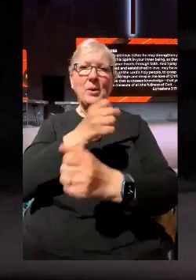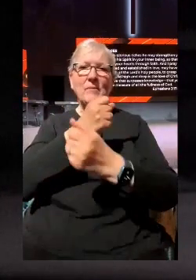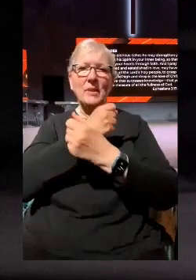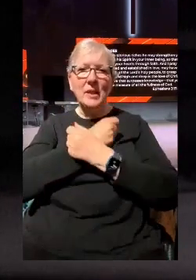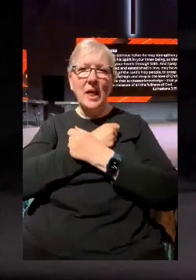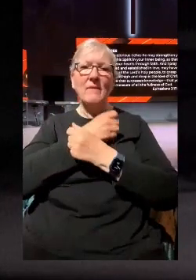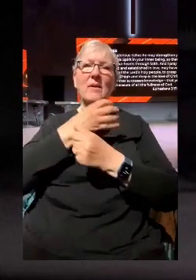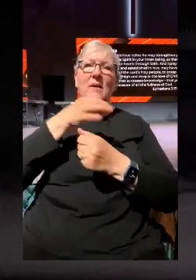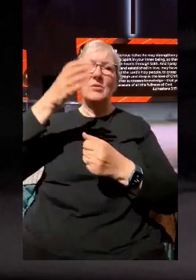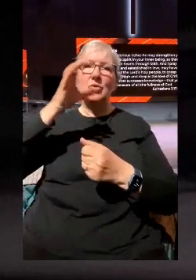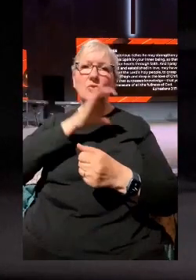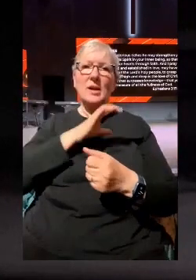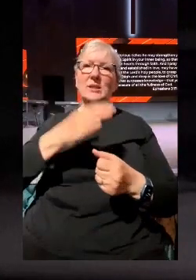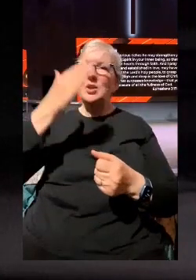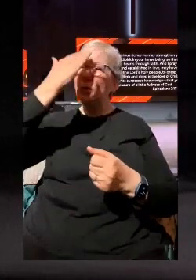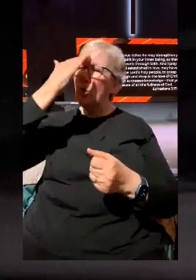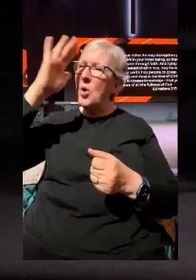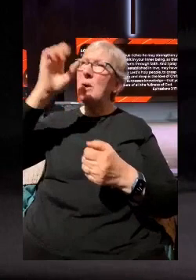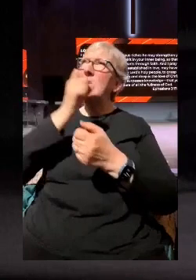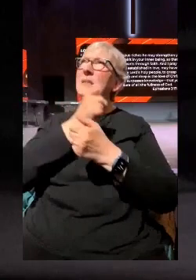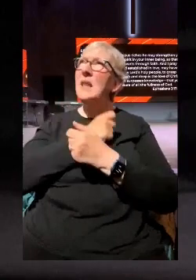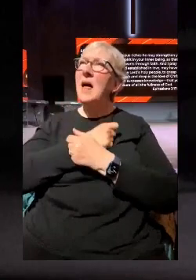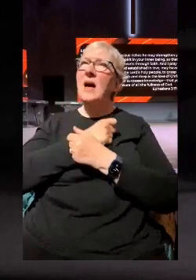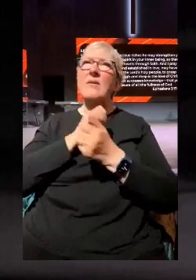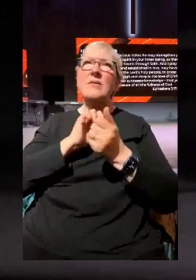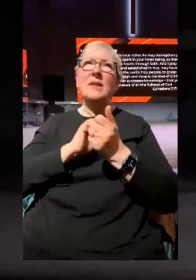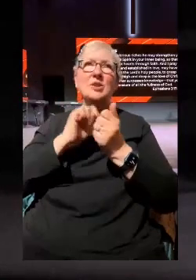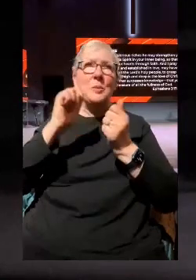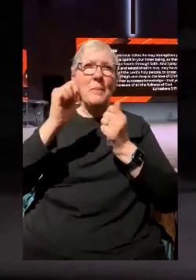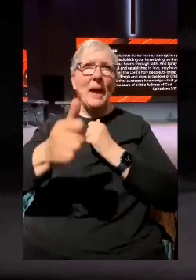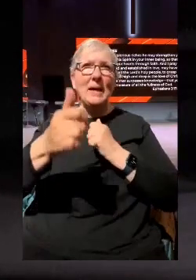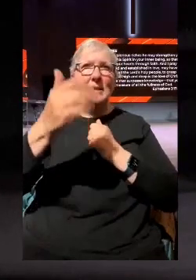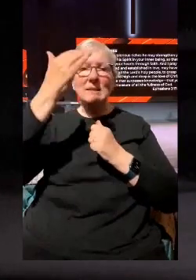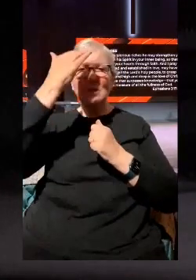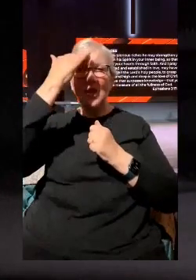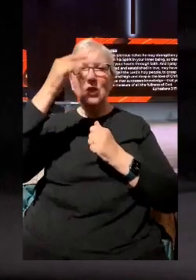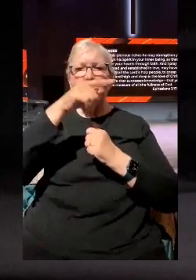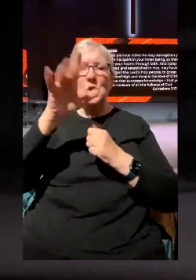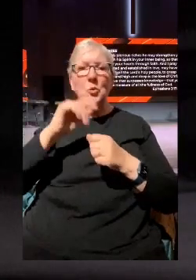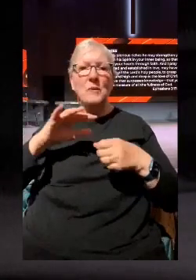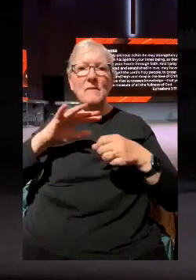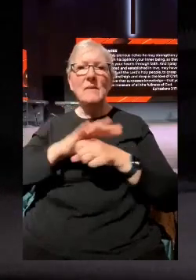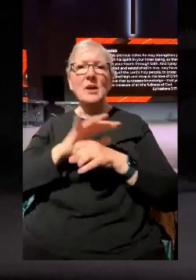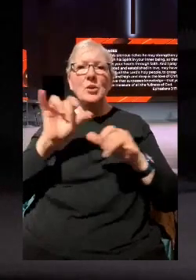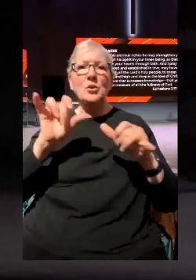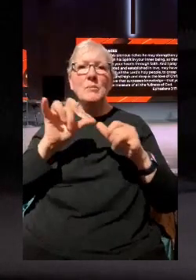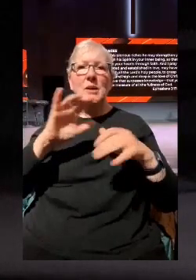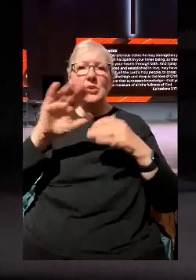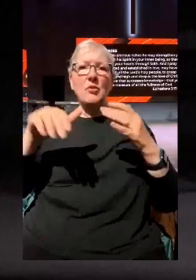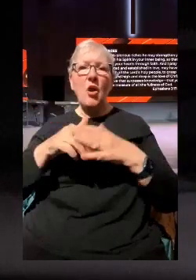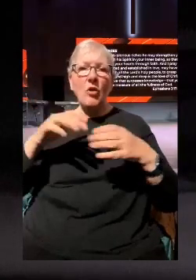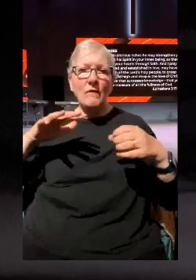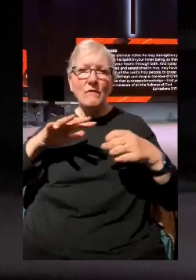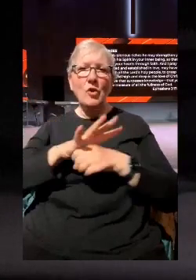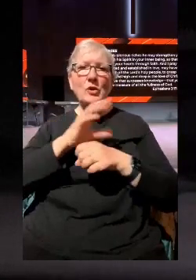know this love that surpasses knowledge, that you may be filled to the measure of all the fullness of God.